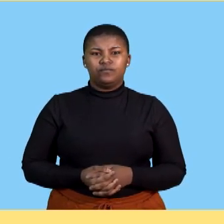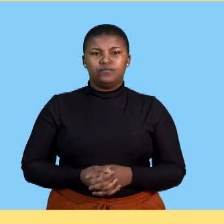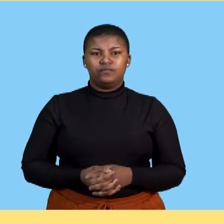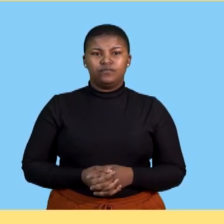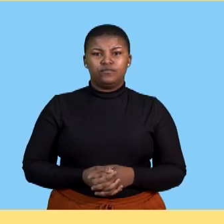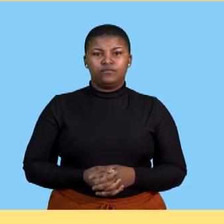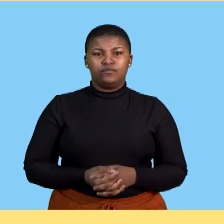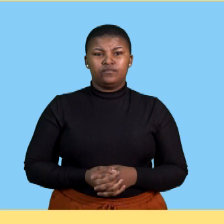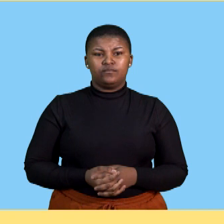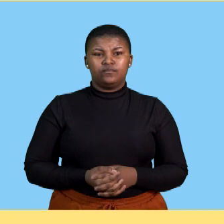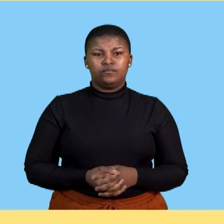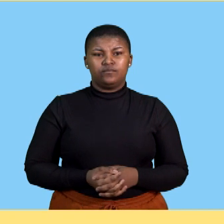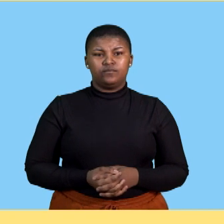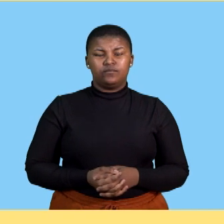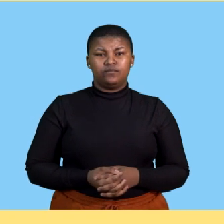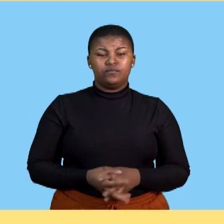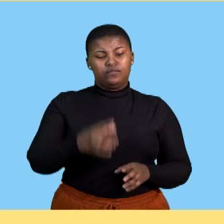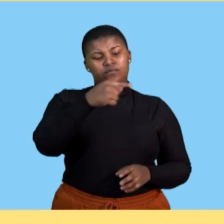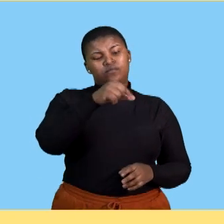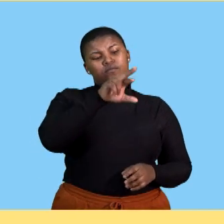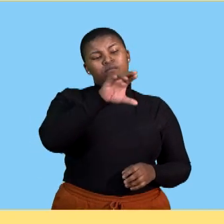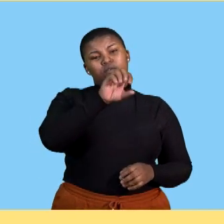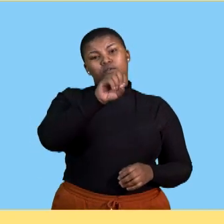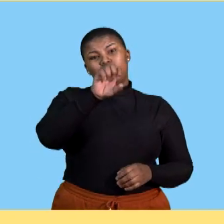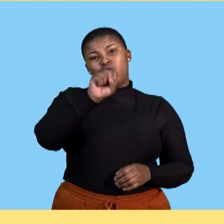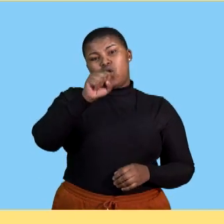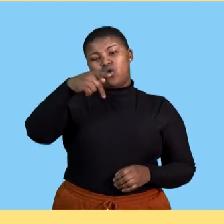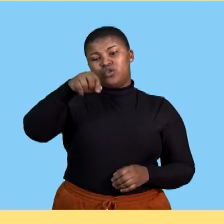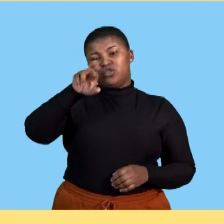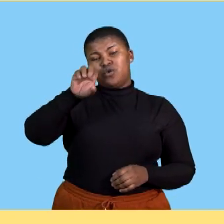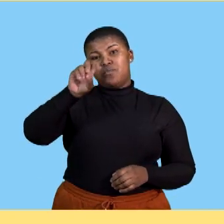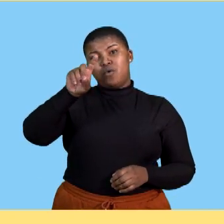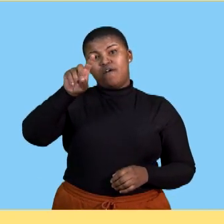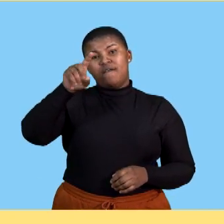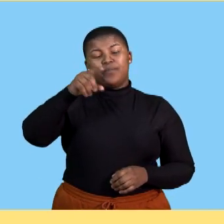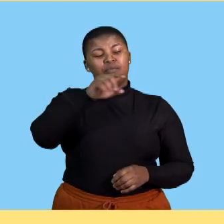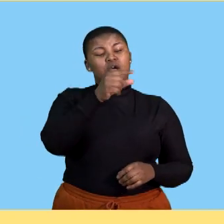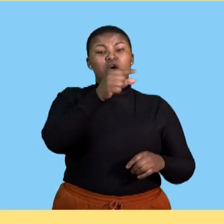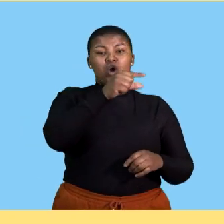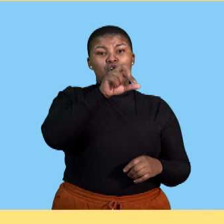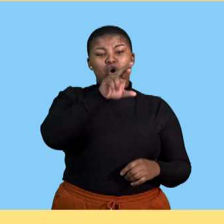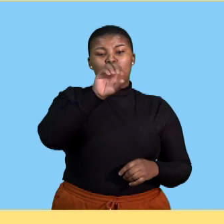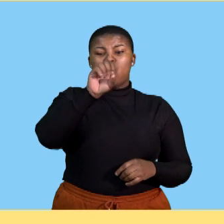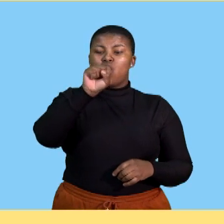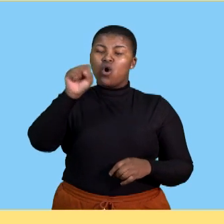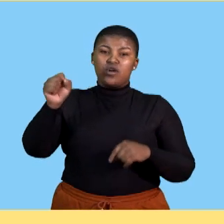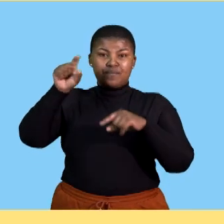let's start that. The name. The gross profit on cost of sales, that is my name here,